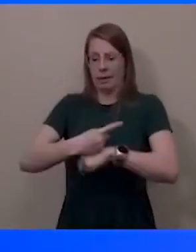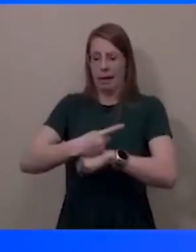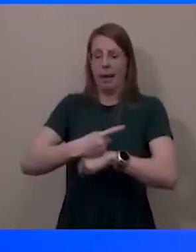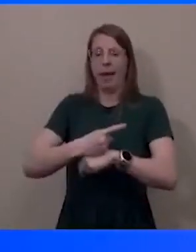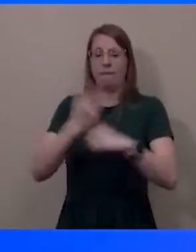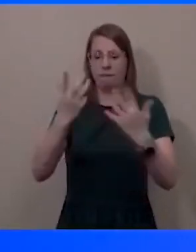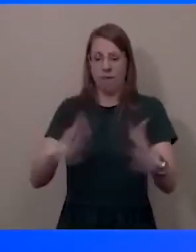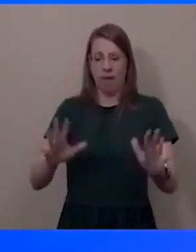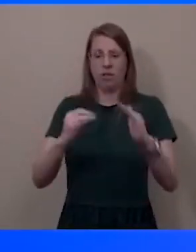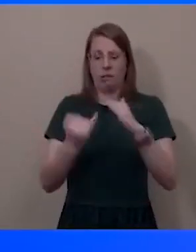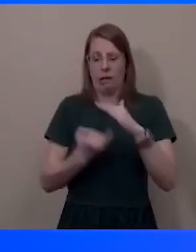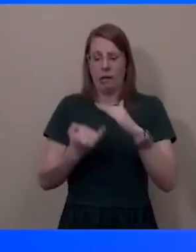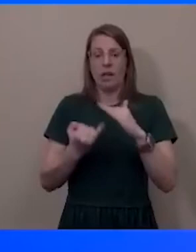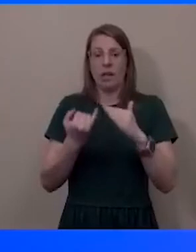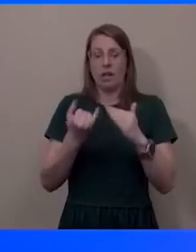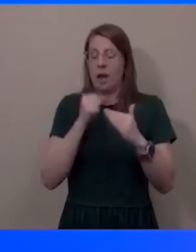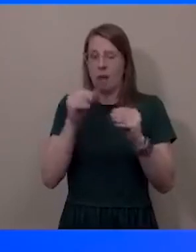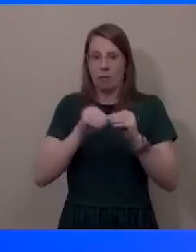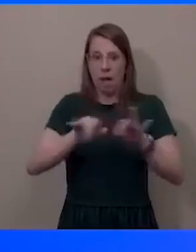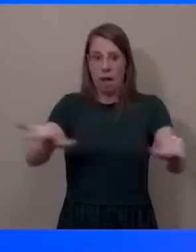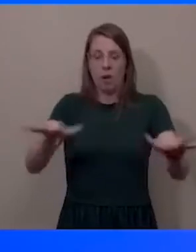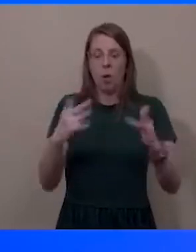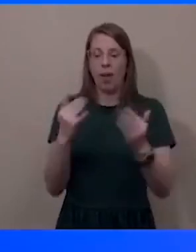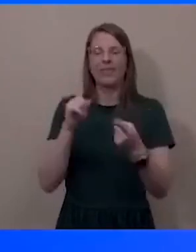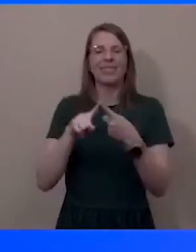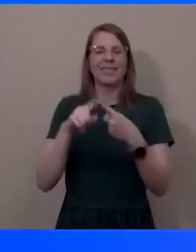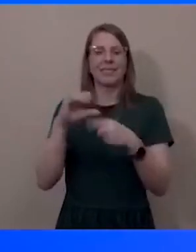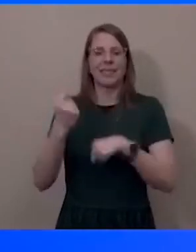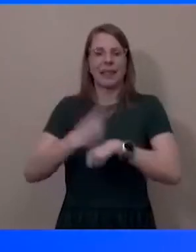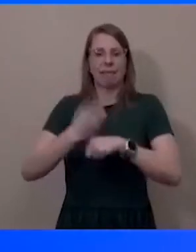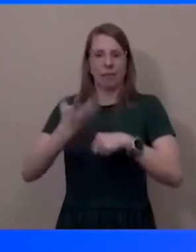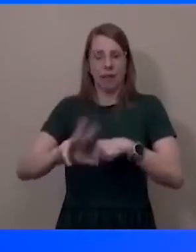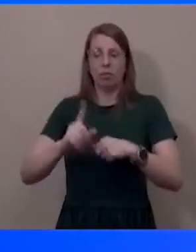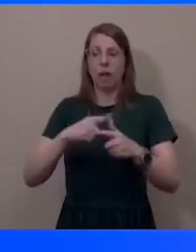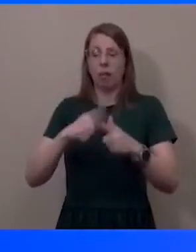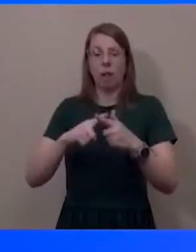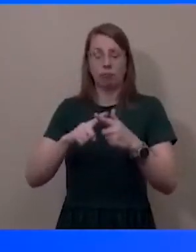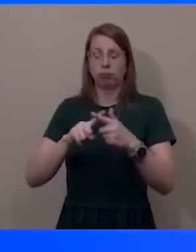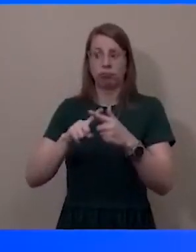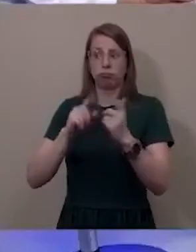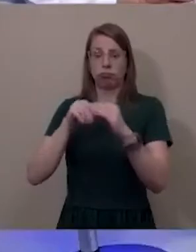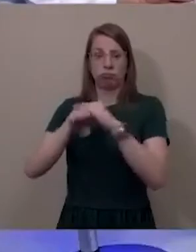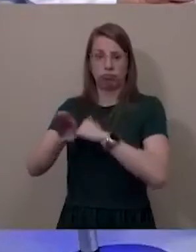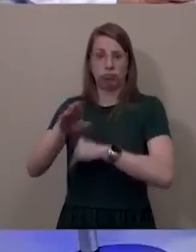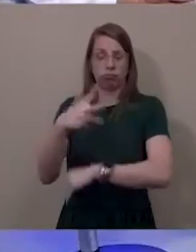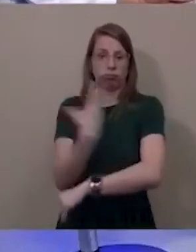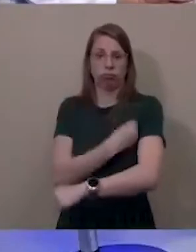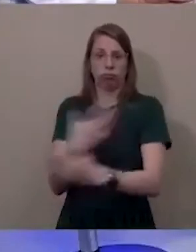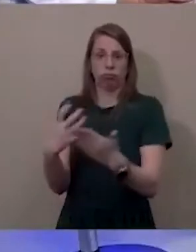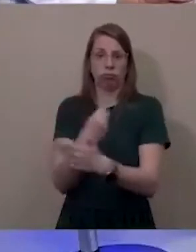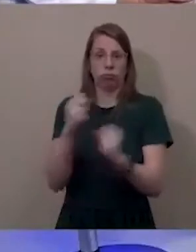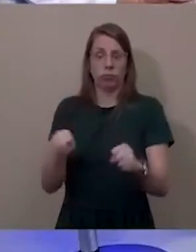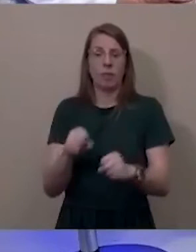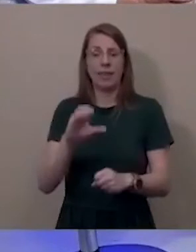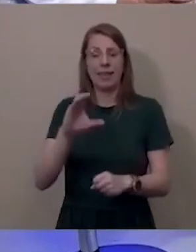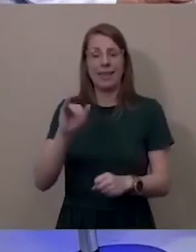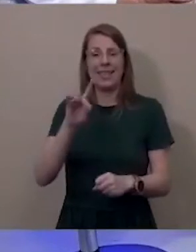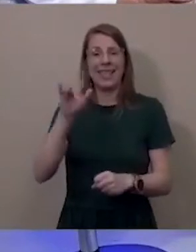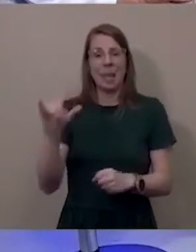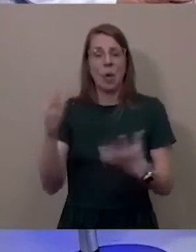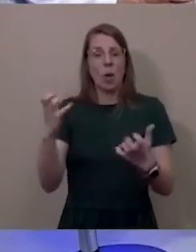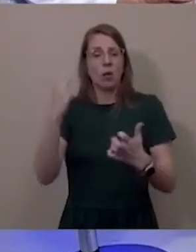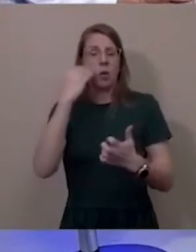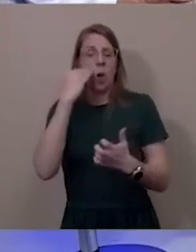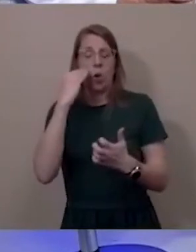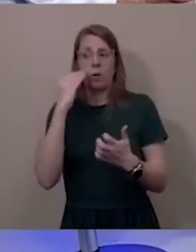so that you're not out spreading it, wait till that 10-day period is over, and then you can go ahead and get vaccinated. Cindy wants to know, are other hospitals seeing the same kind